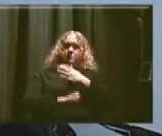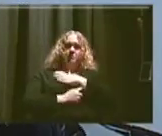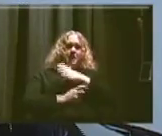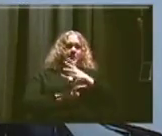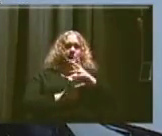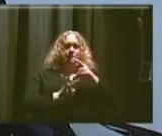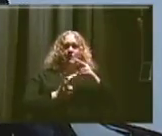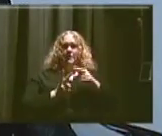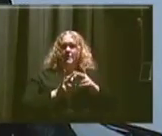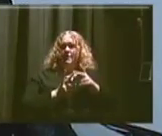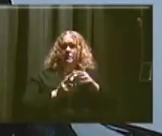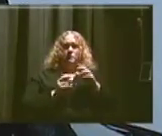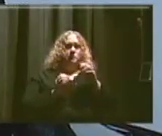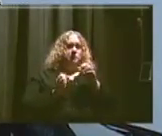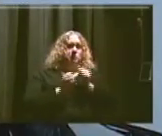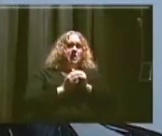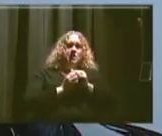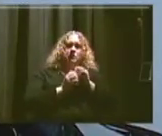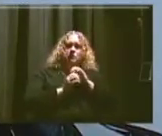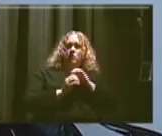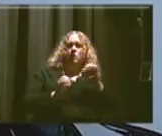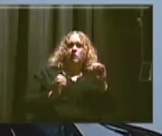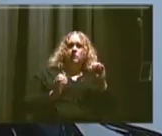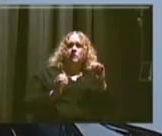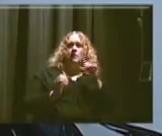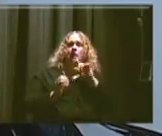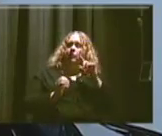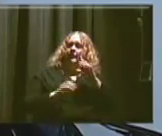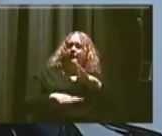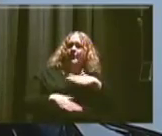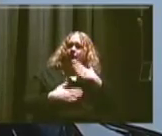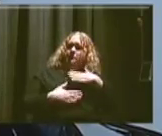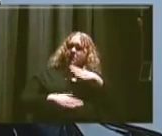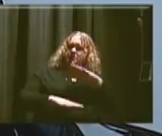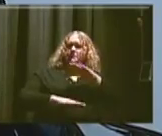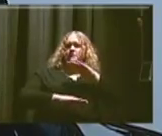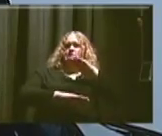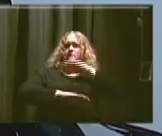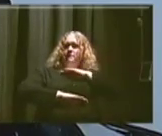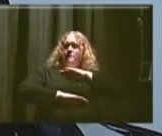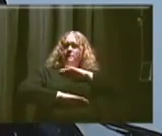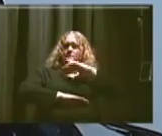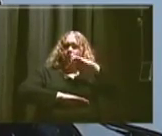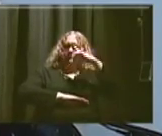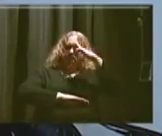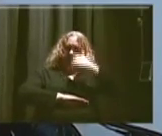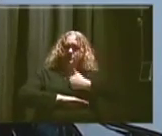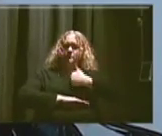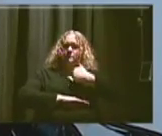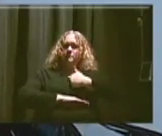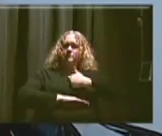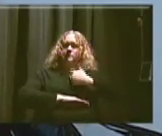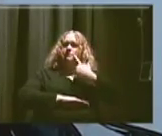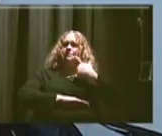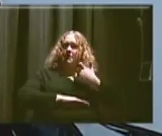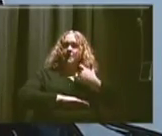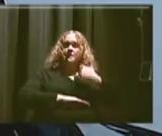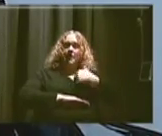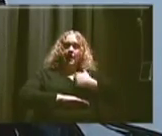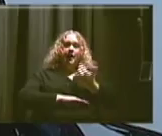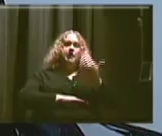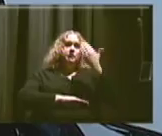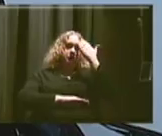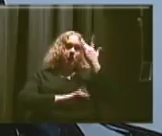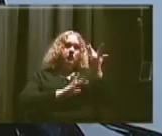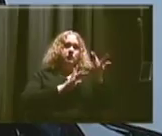on the planet Earth, because I'm very happy being who I am through my knowledge of Jesus Christ,